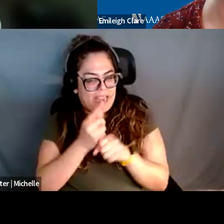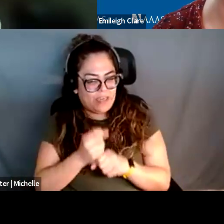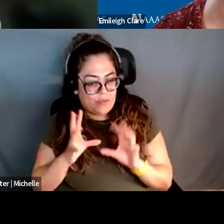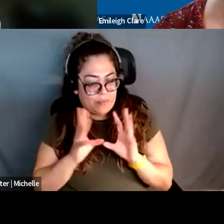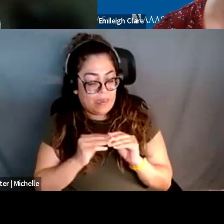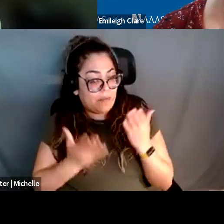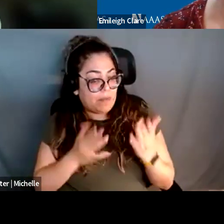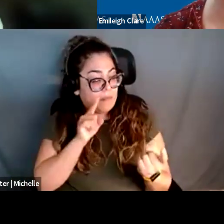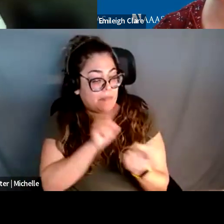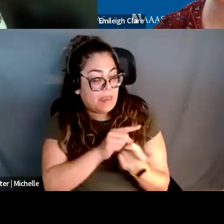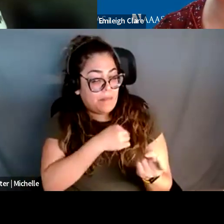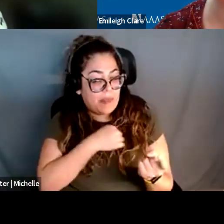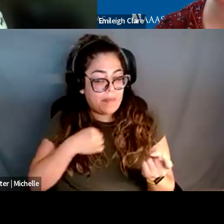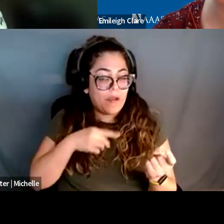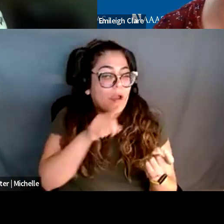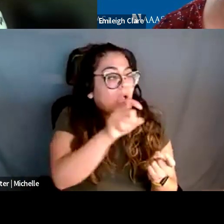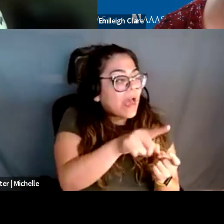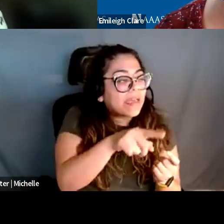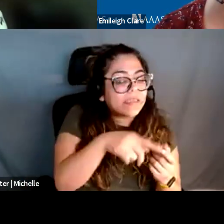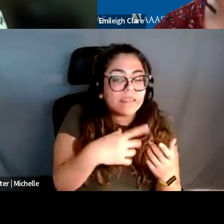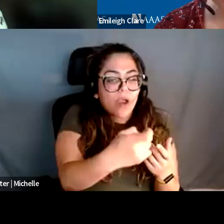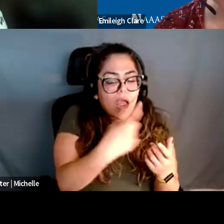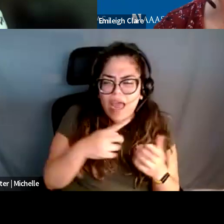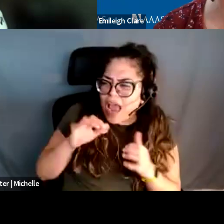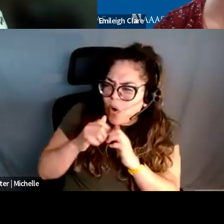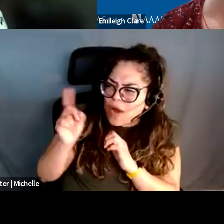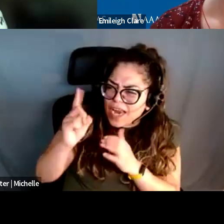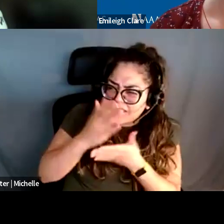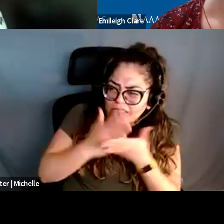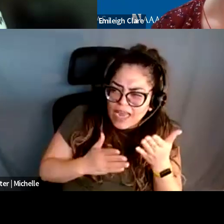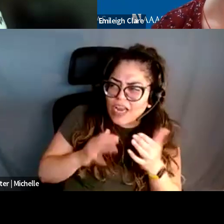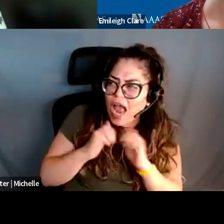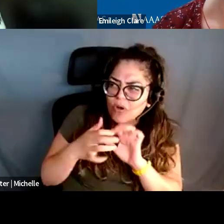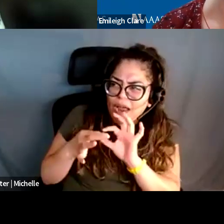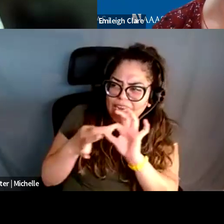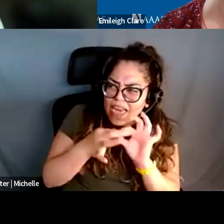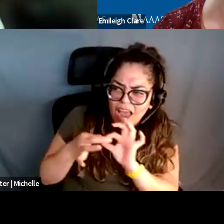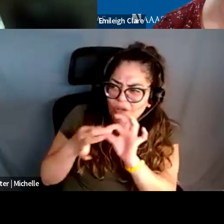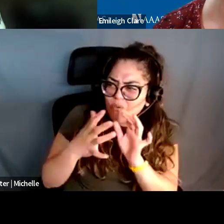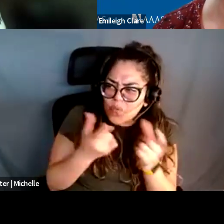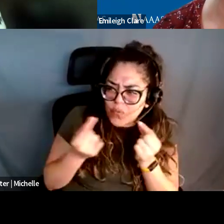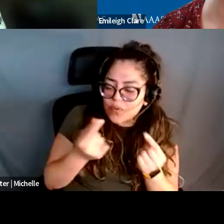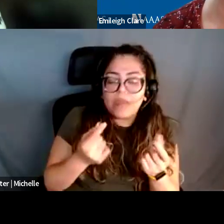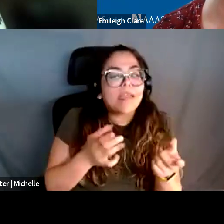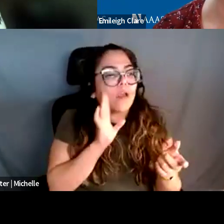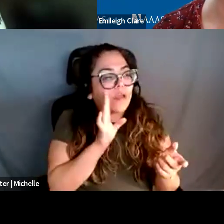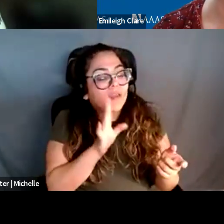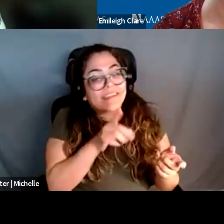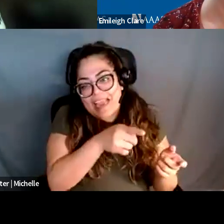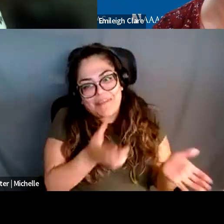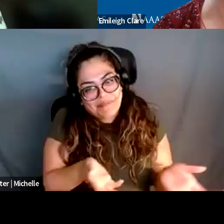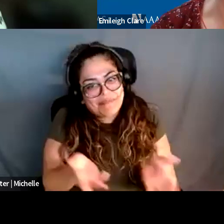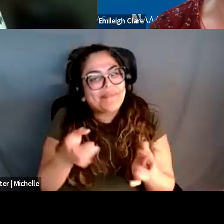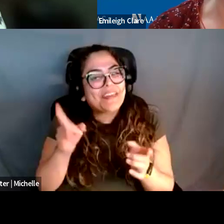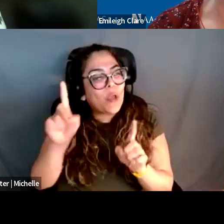might meet a member who's like, what's this section? How do I network? Any suggestions? And then they'll go to a social or an event,